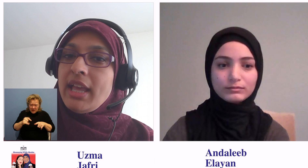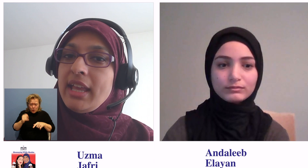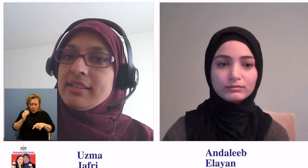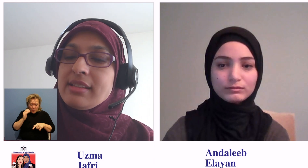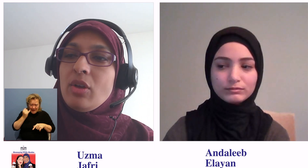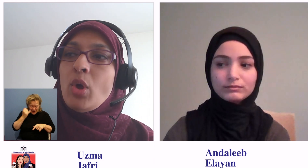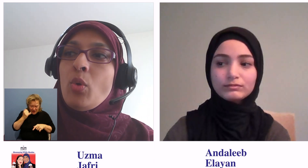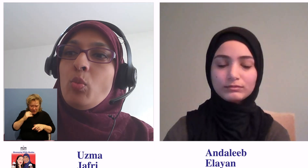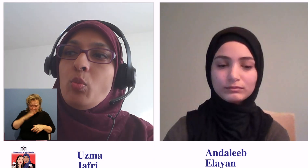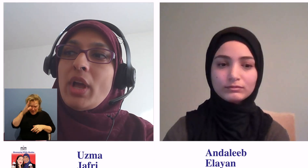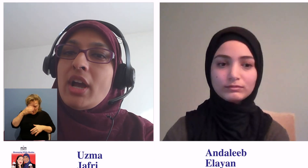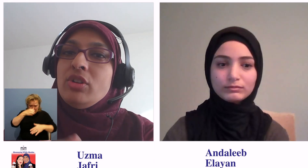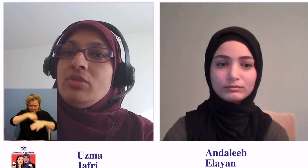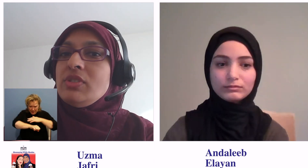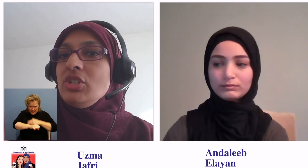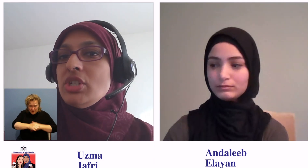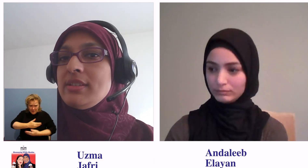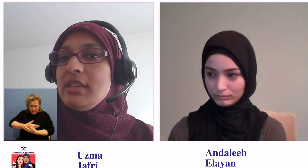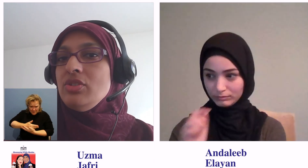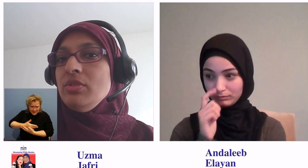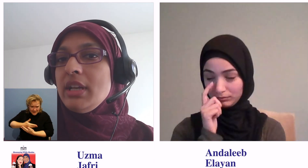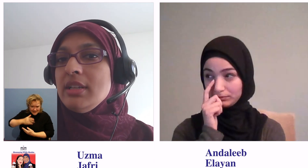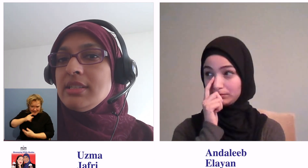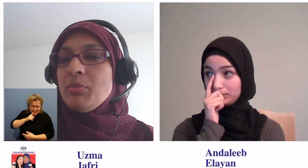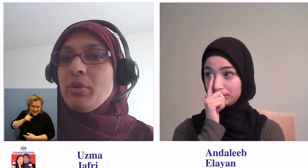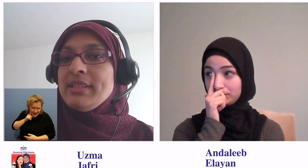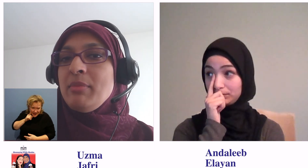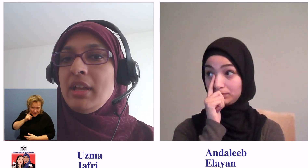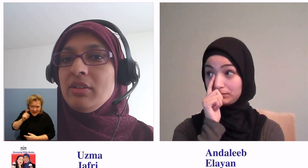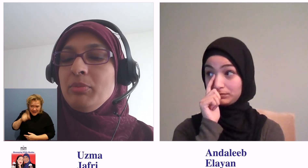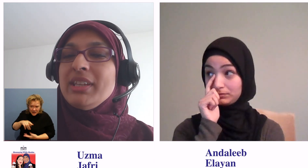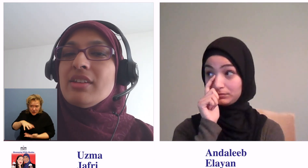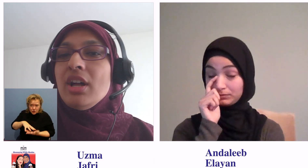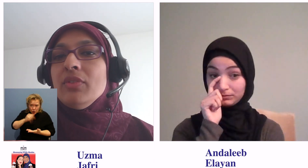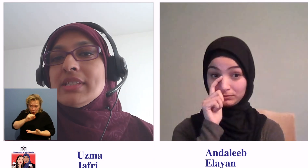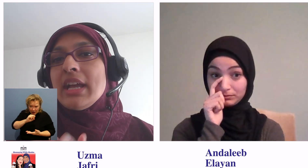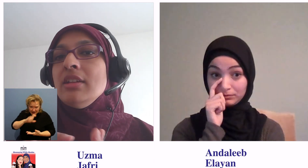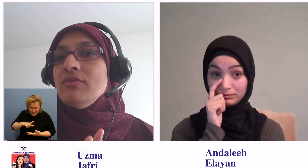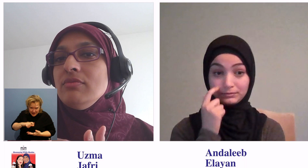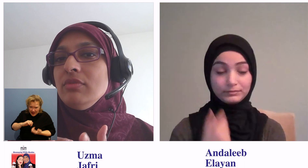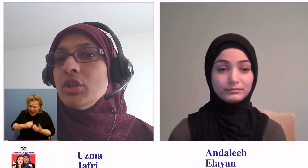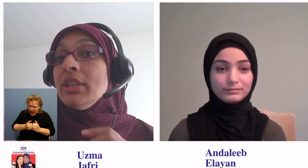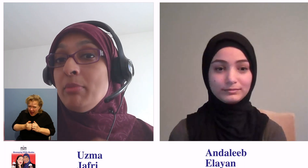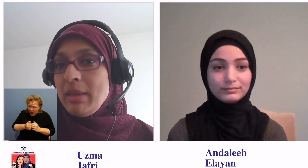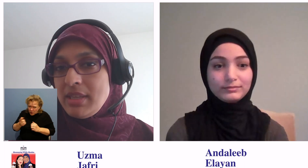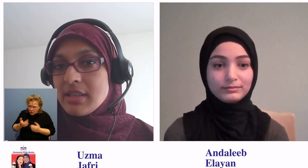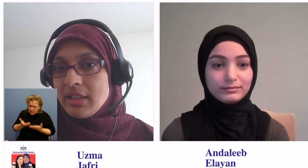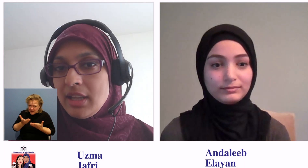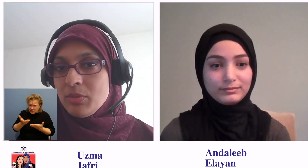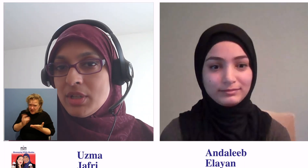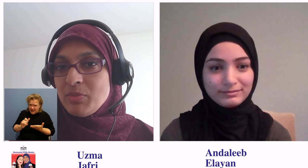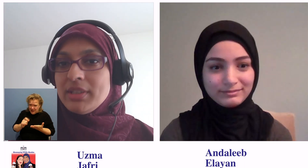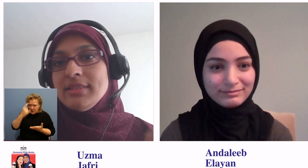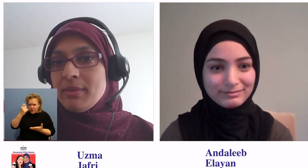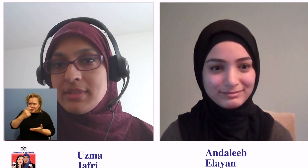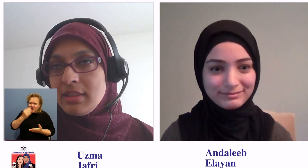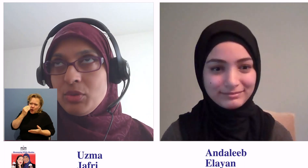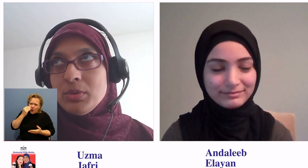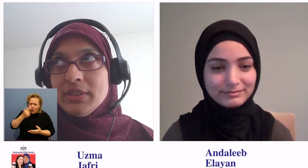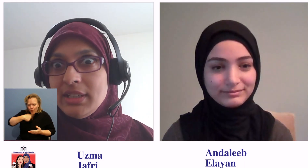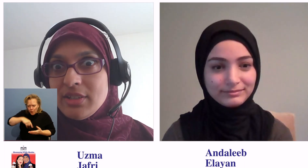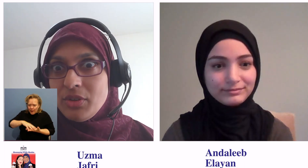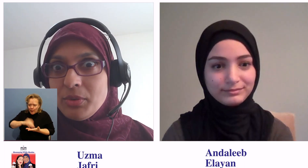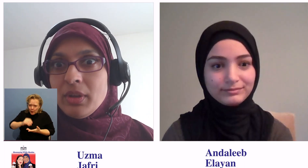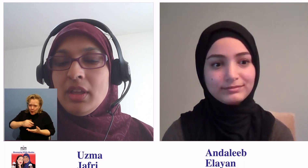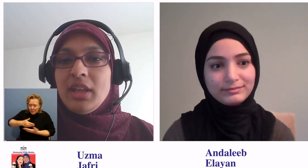learn ASL. How do you suggest they do that in a stepwise manner? Because all of us kind of learned the baby sign language because that was